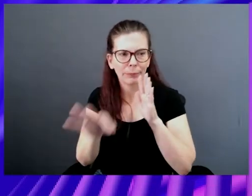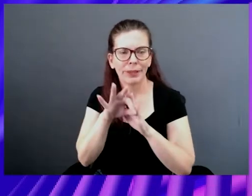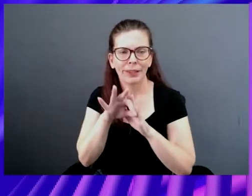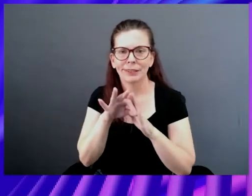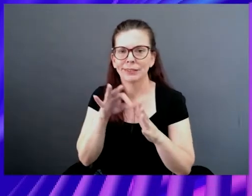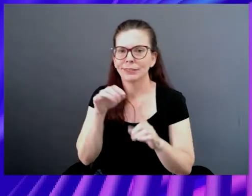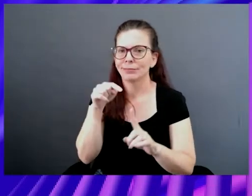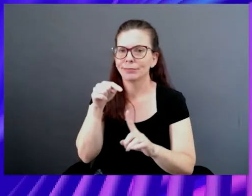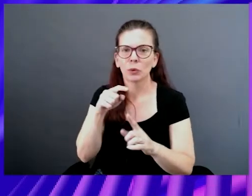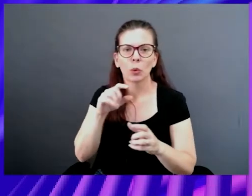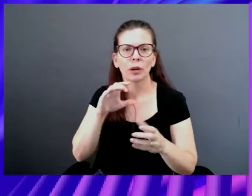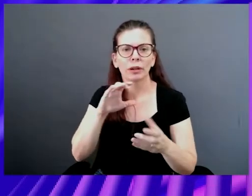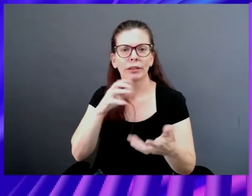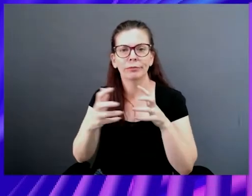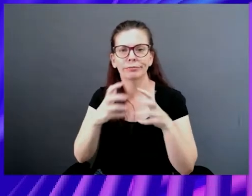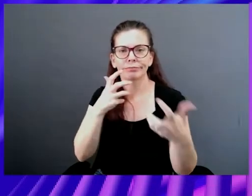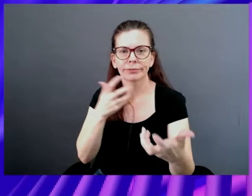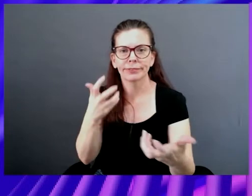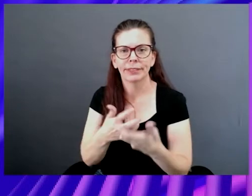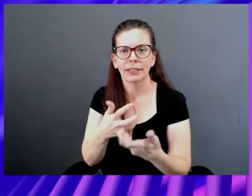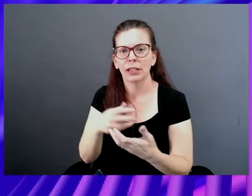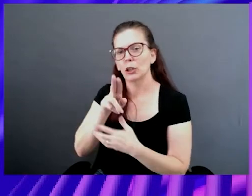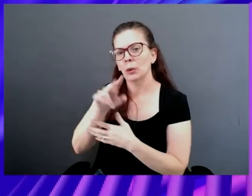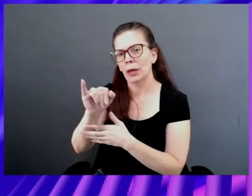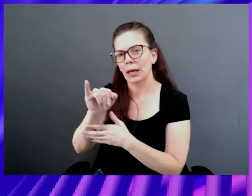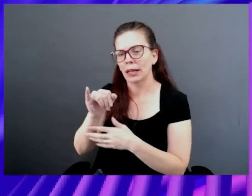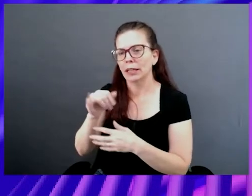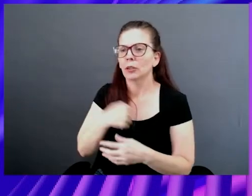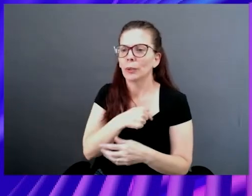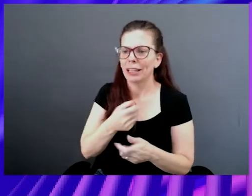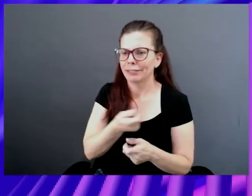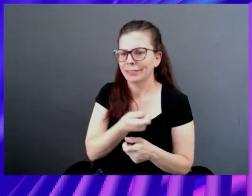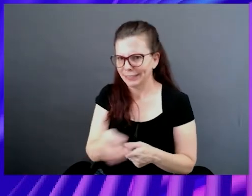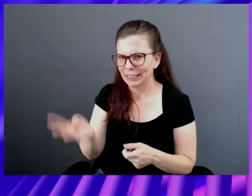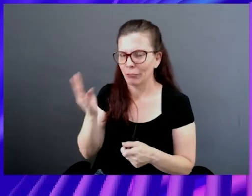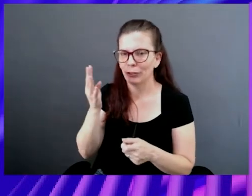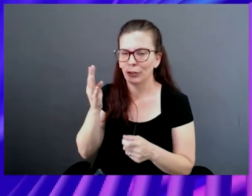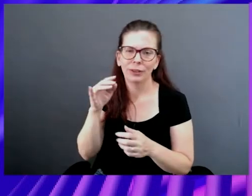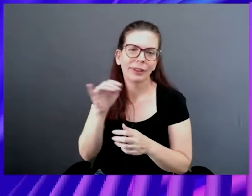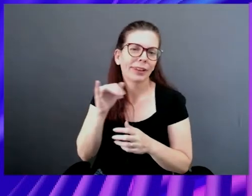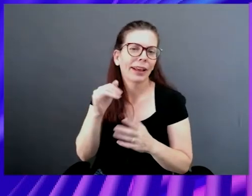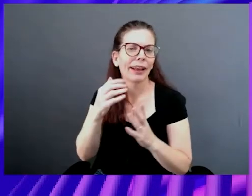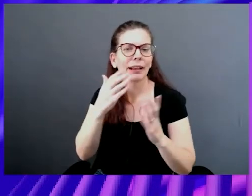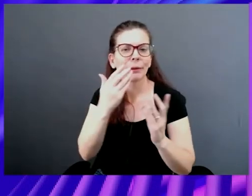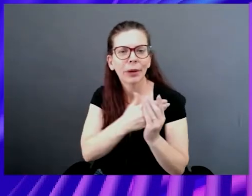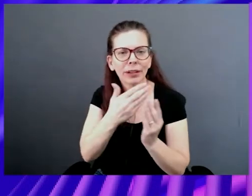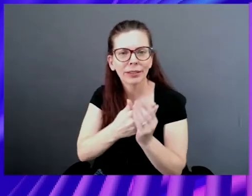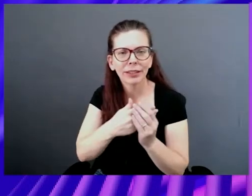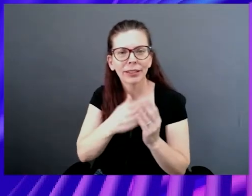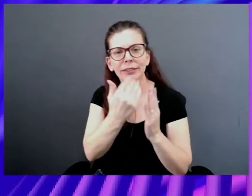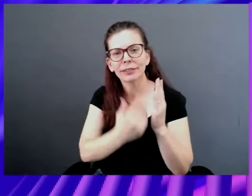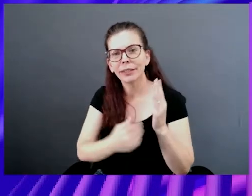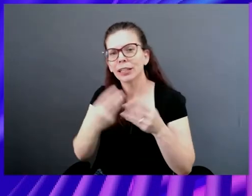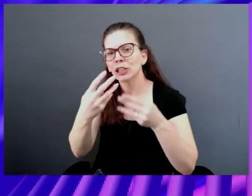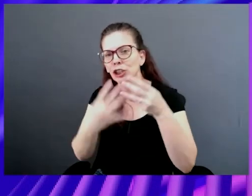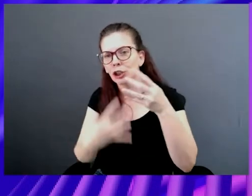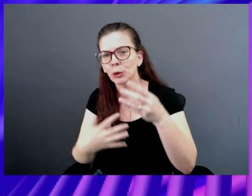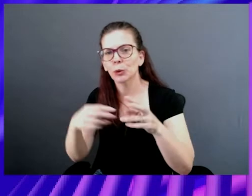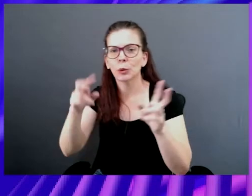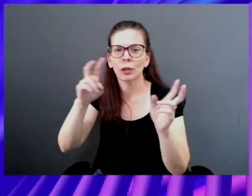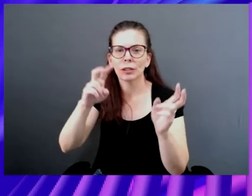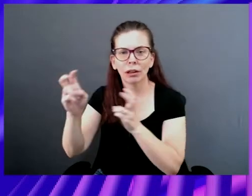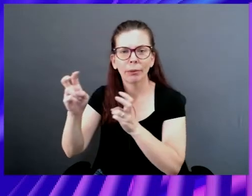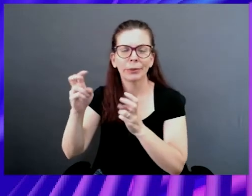customize that UI screen. And we have quite a few type hints for like listing your buckets, your queues, your topics, as well as a lot of